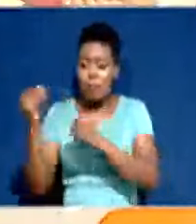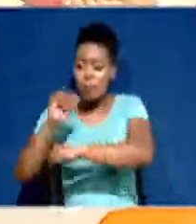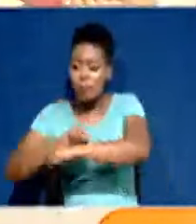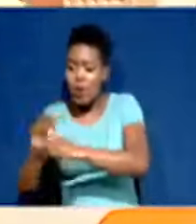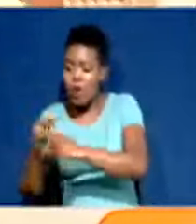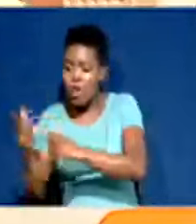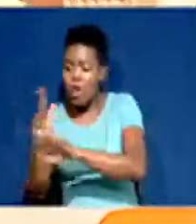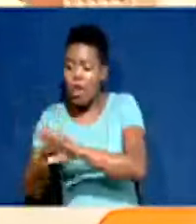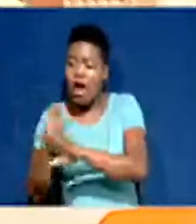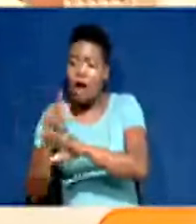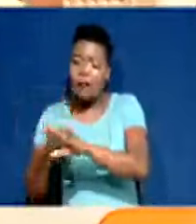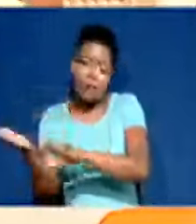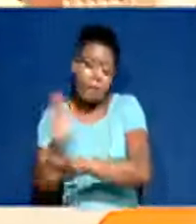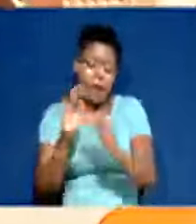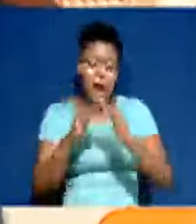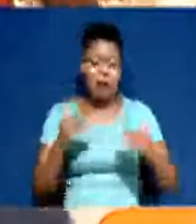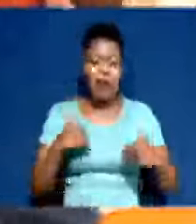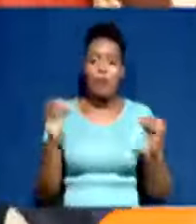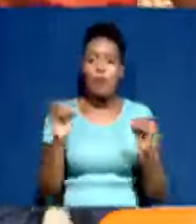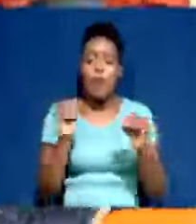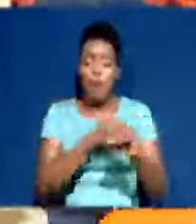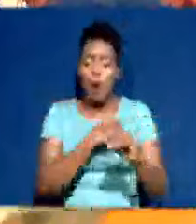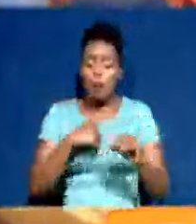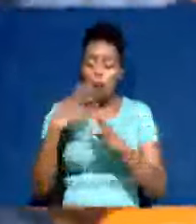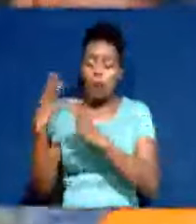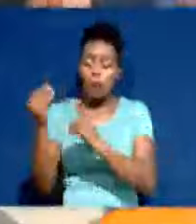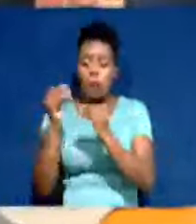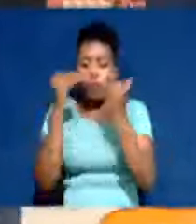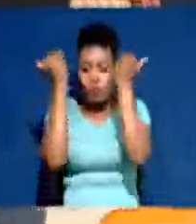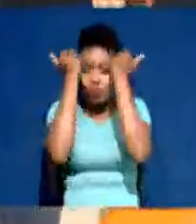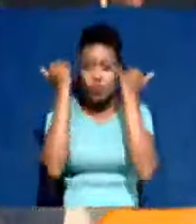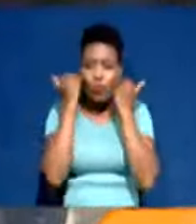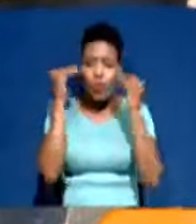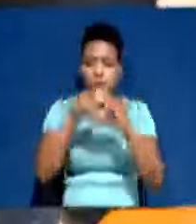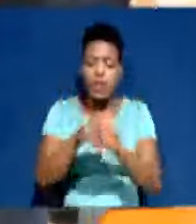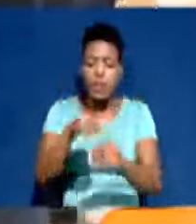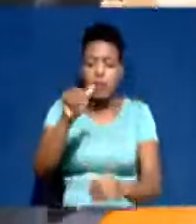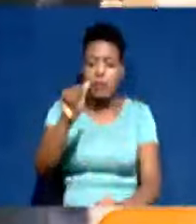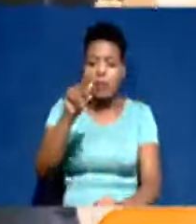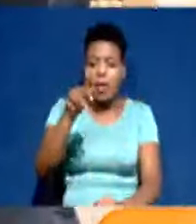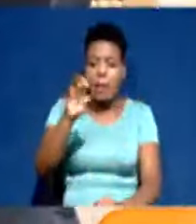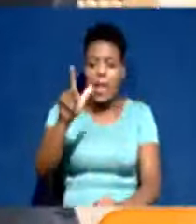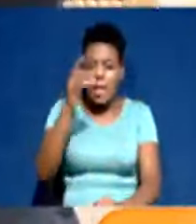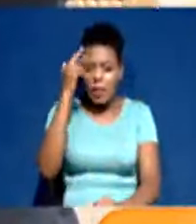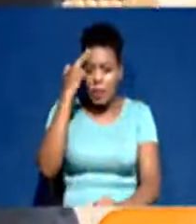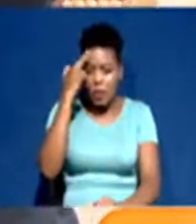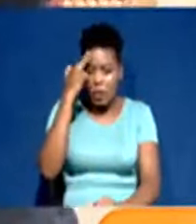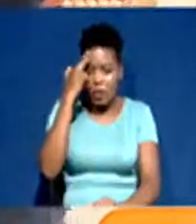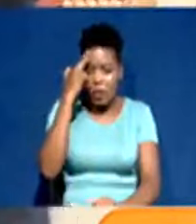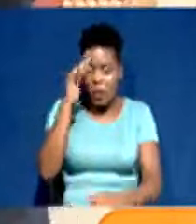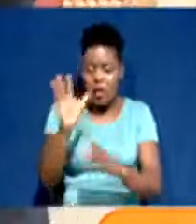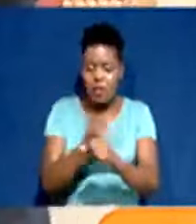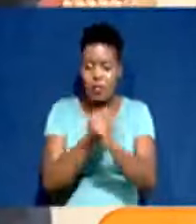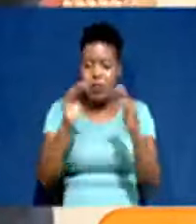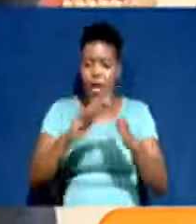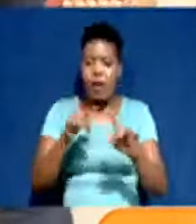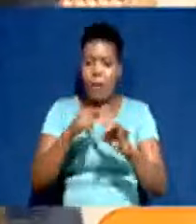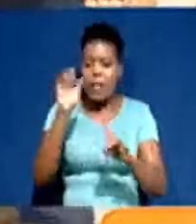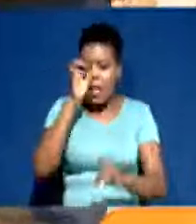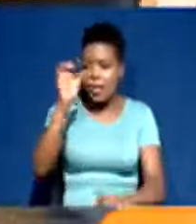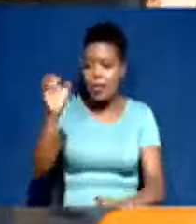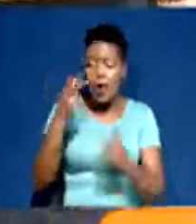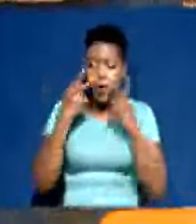tuko kotini na tumeenda court of appeal kwa sababu ya hii maneno. Na wamedharau, tunaona